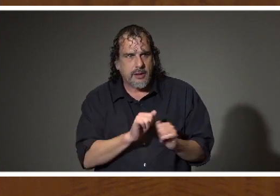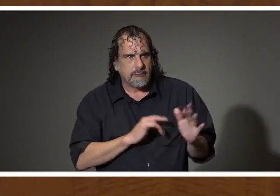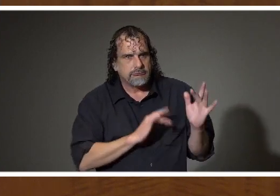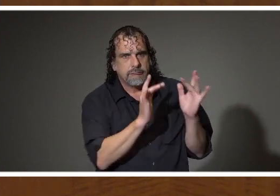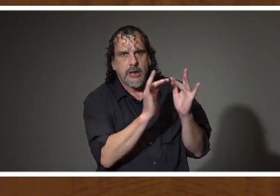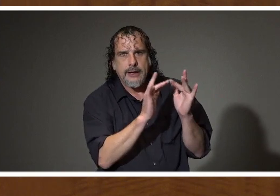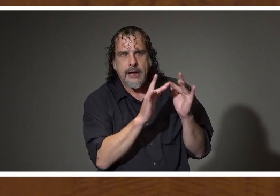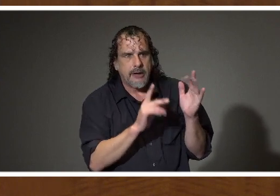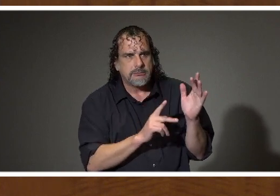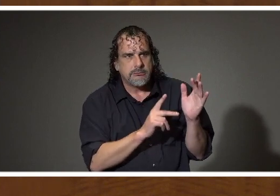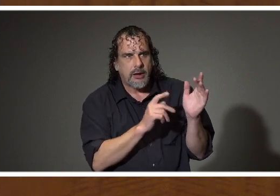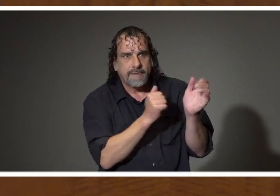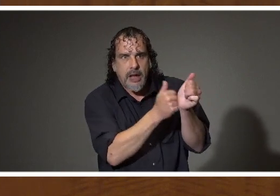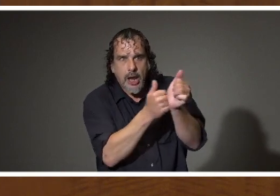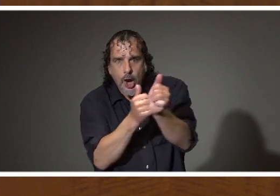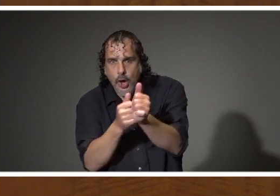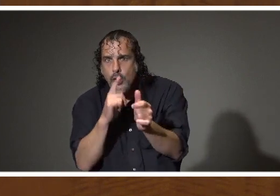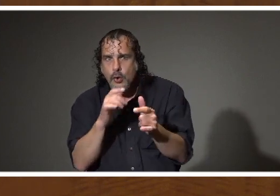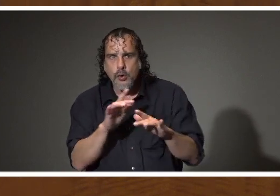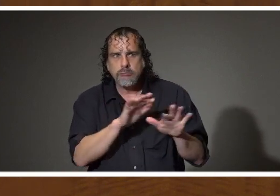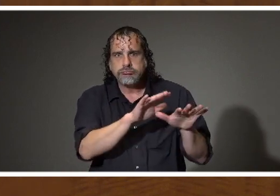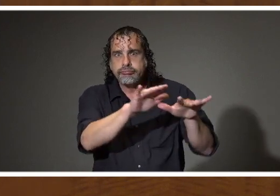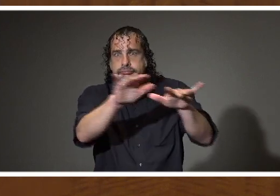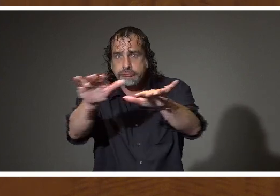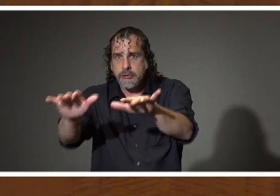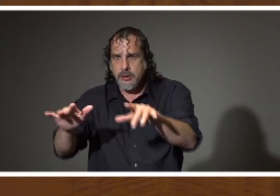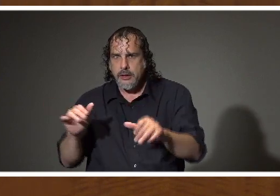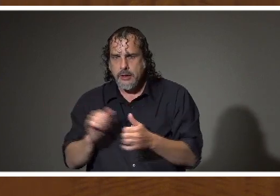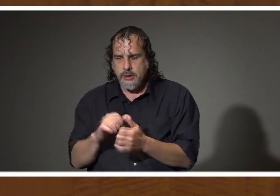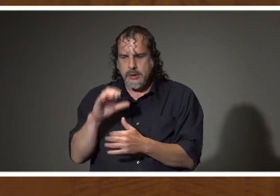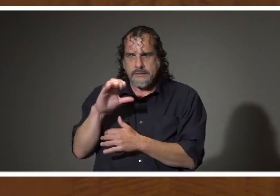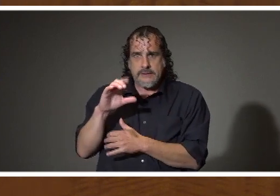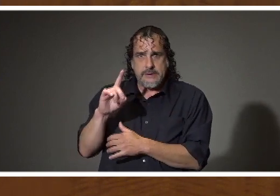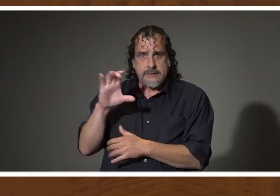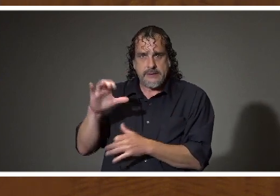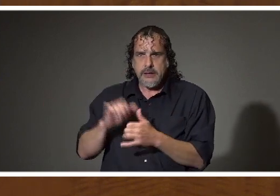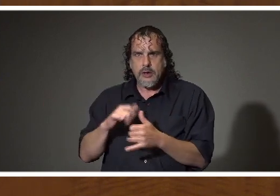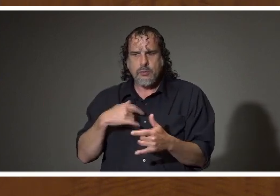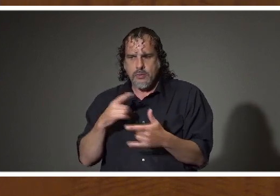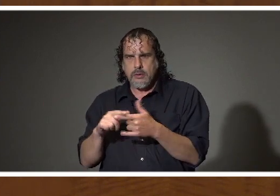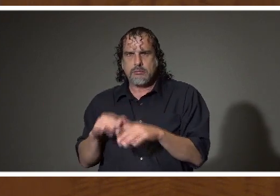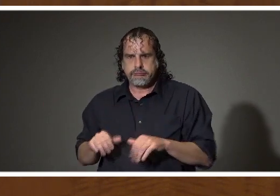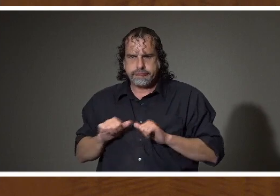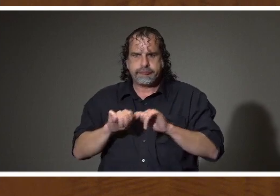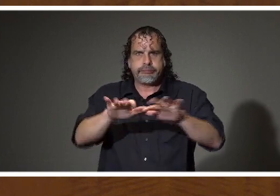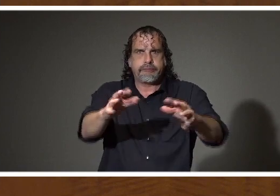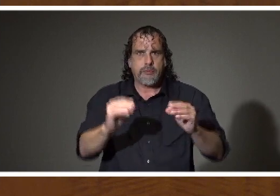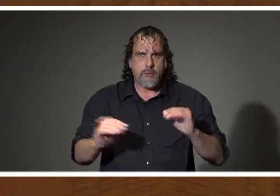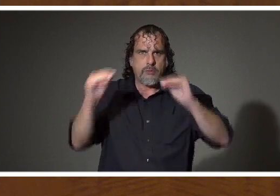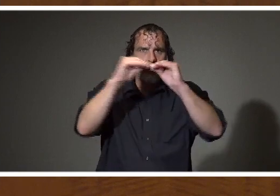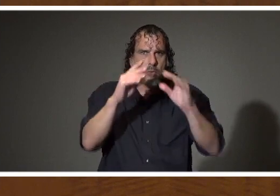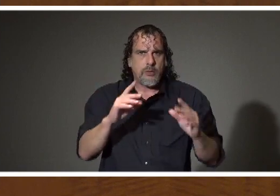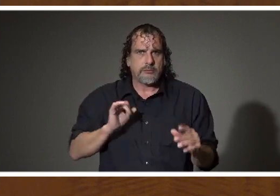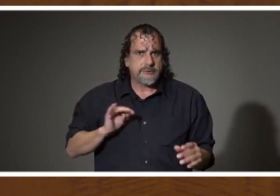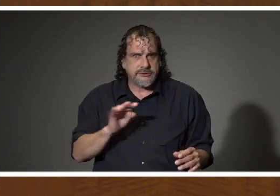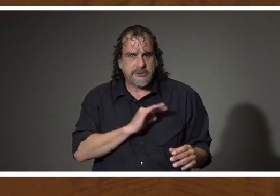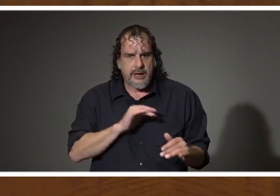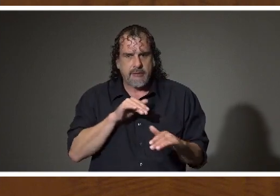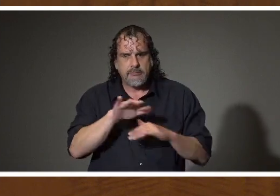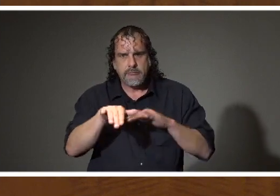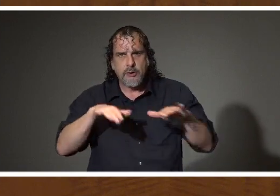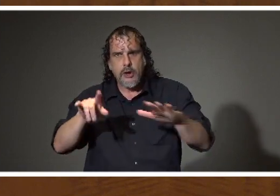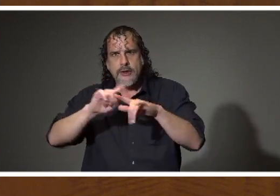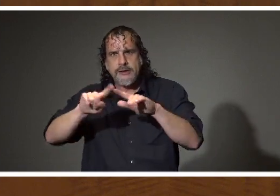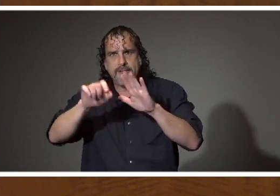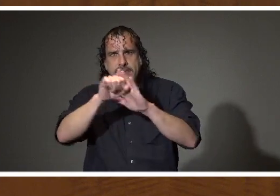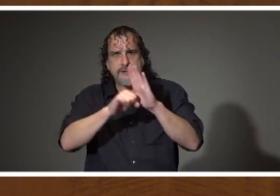trace. I would not be surprised to see the CDC also deploy additional personnel out to the states to help